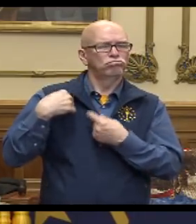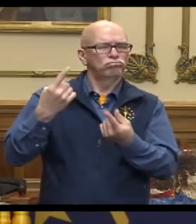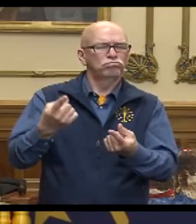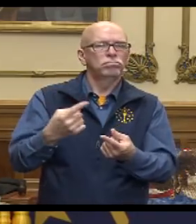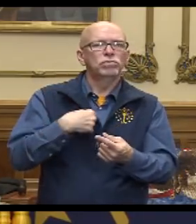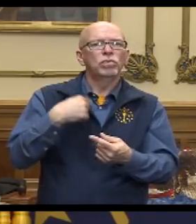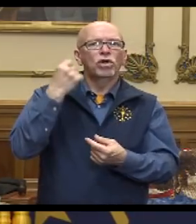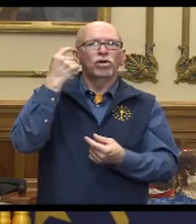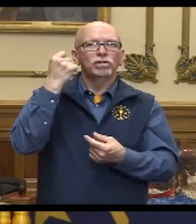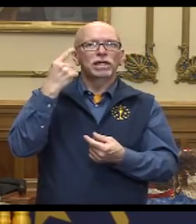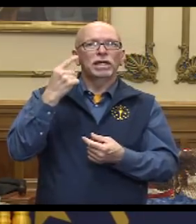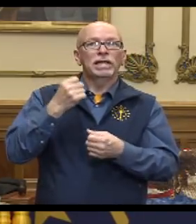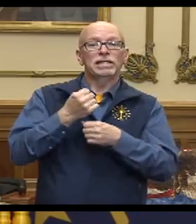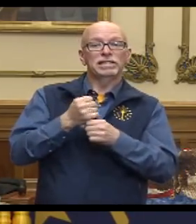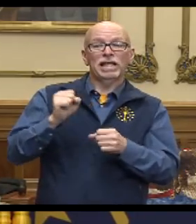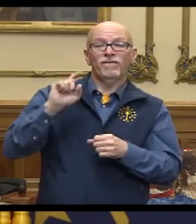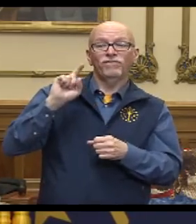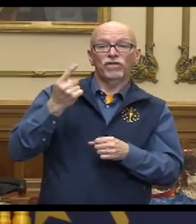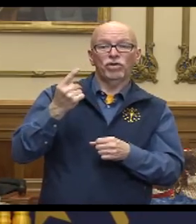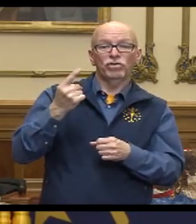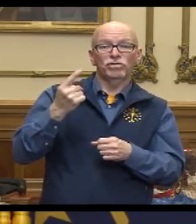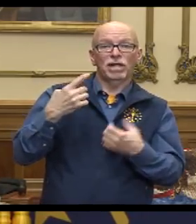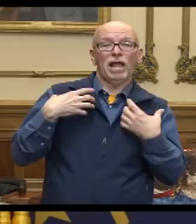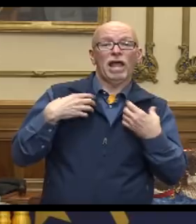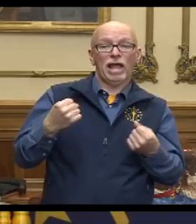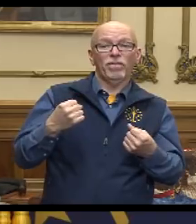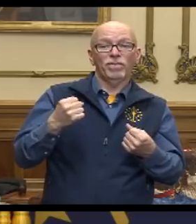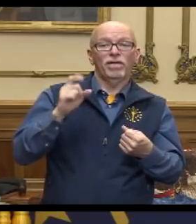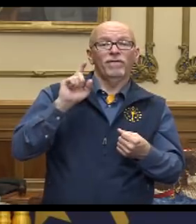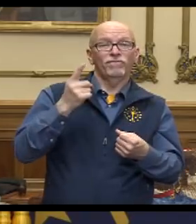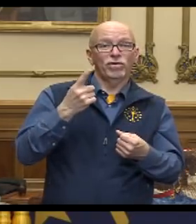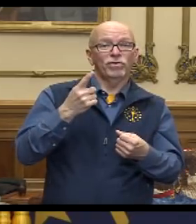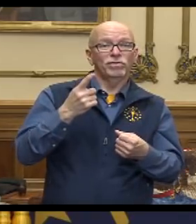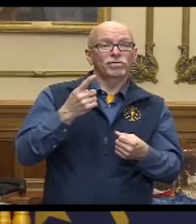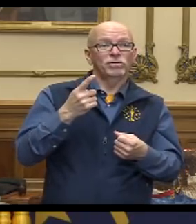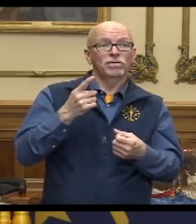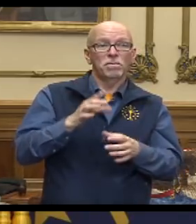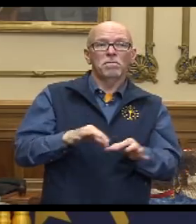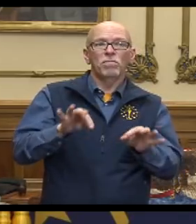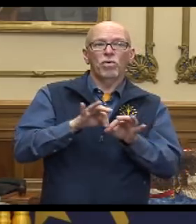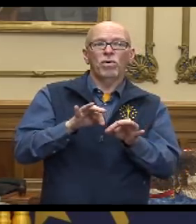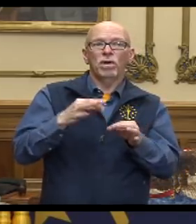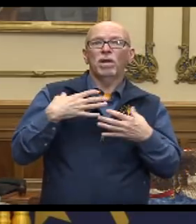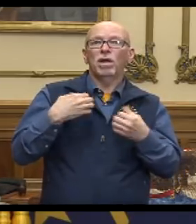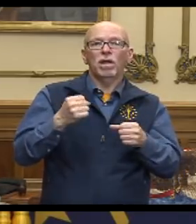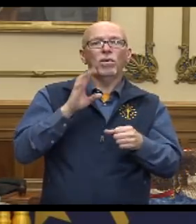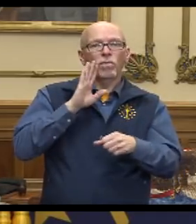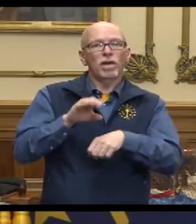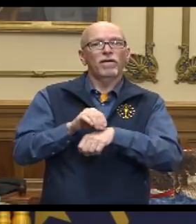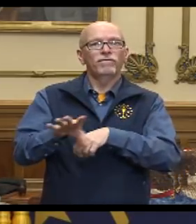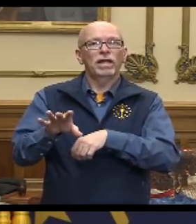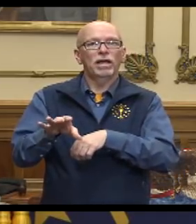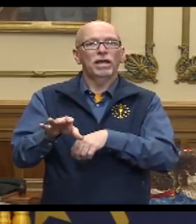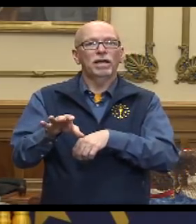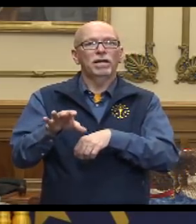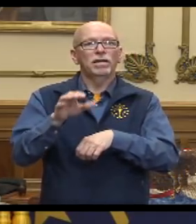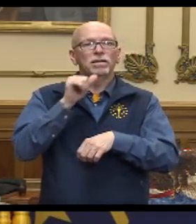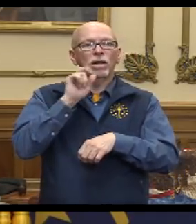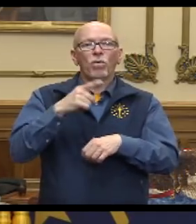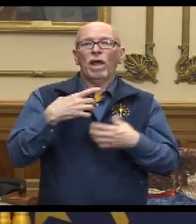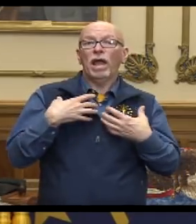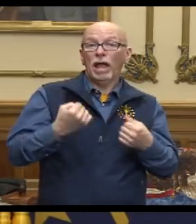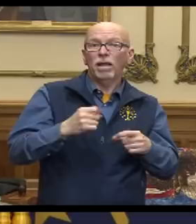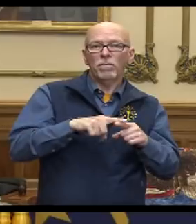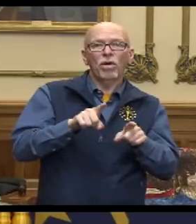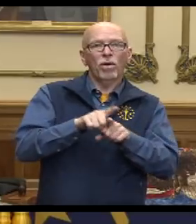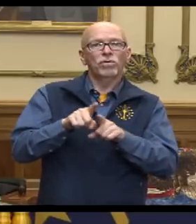understand the well-being affects, as you mentioned or allude to, your well-being affects not just your health, but